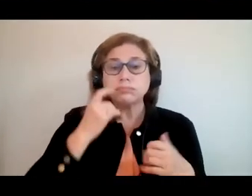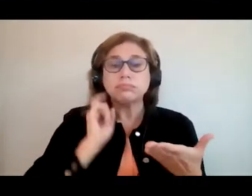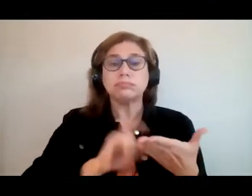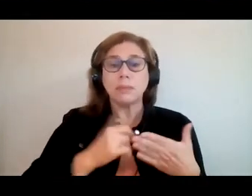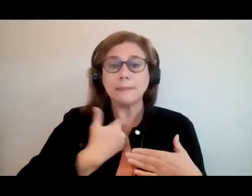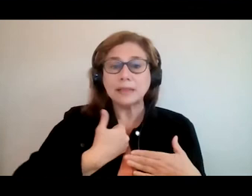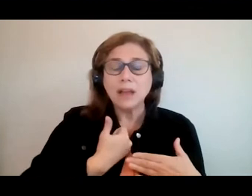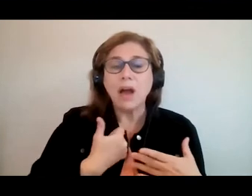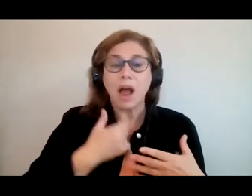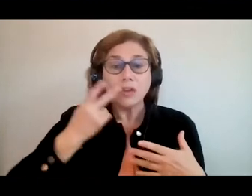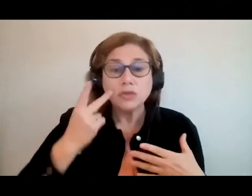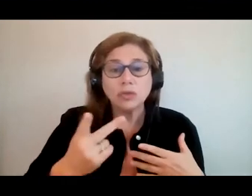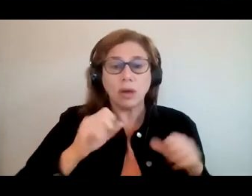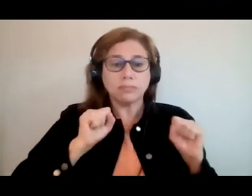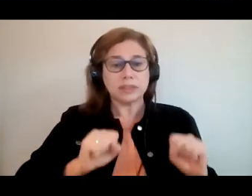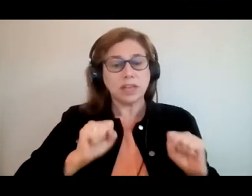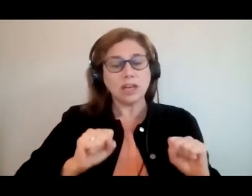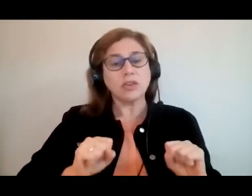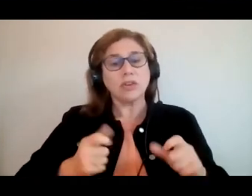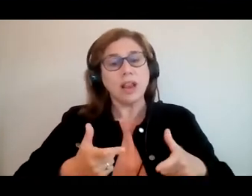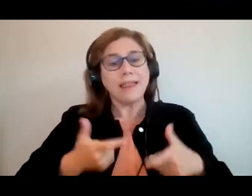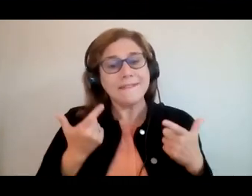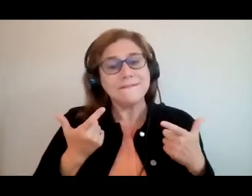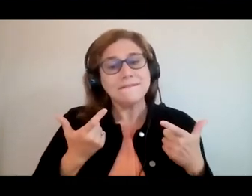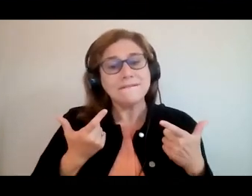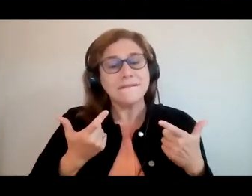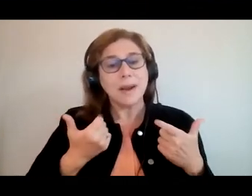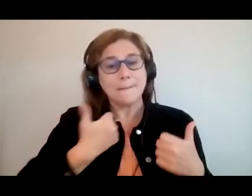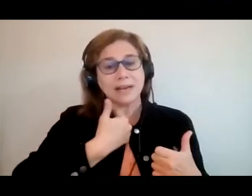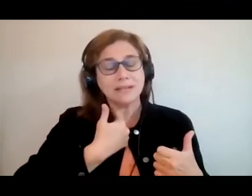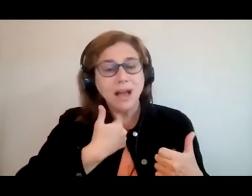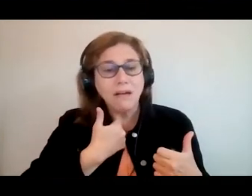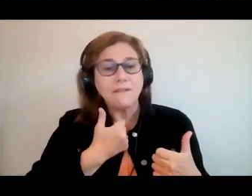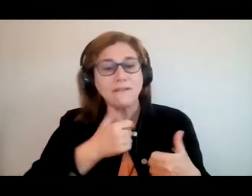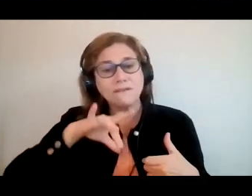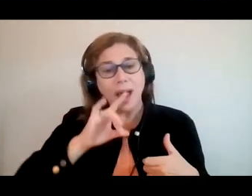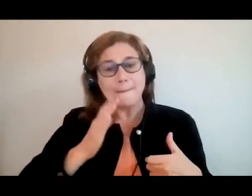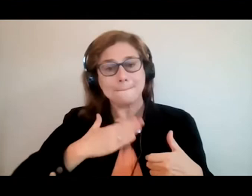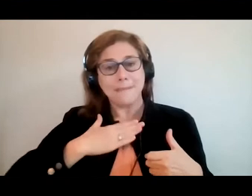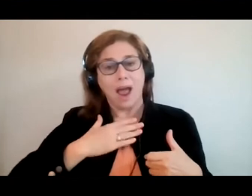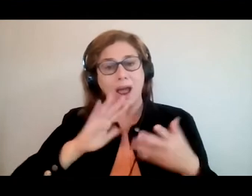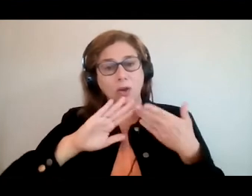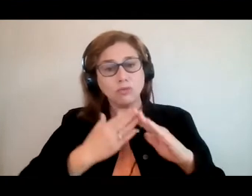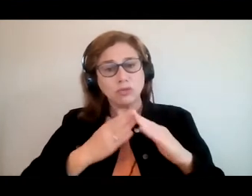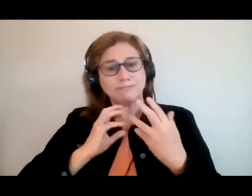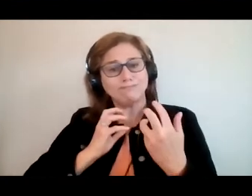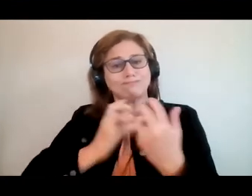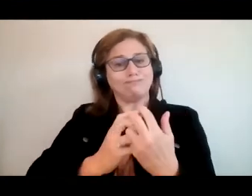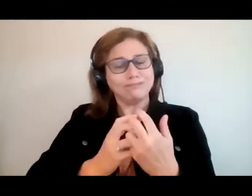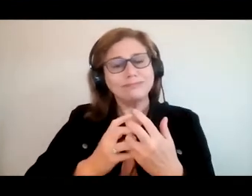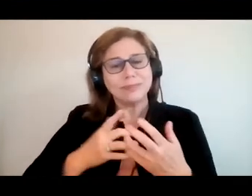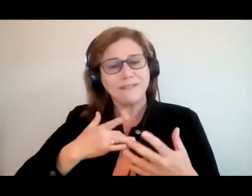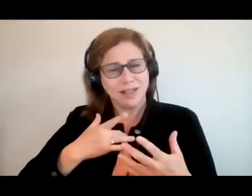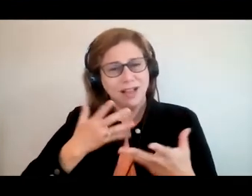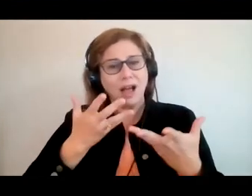that's where I saw potential to live a life and to find community. And it might not have been exactly like me, it might have been imperfect, but it was a recognition